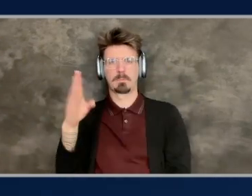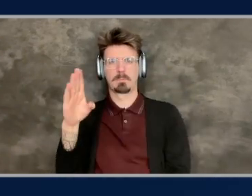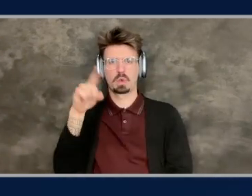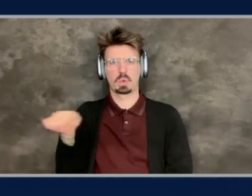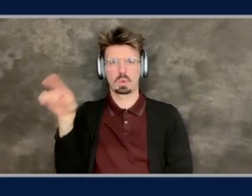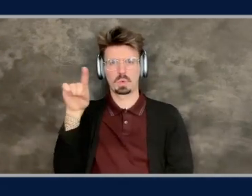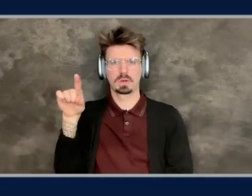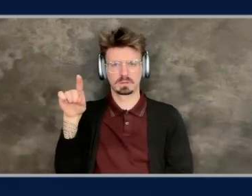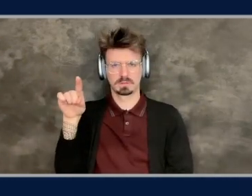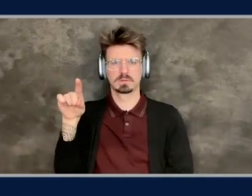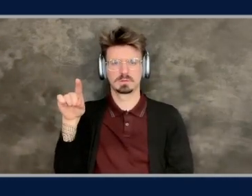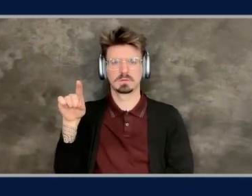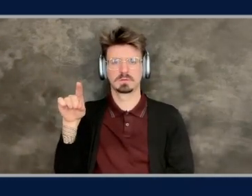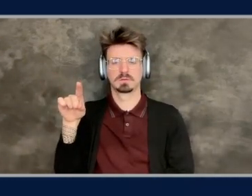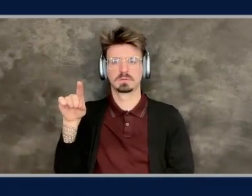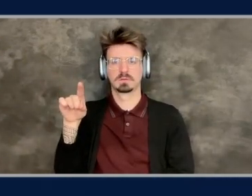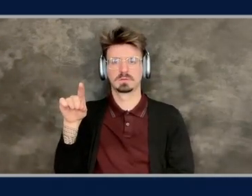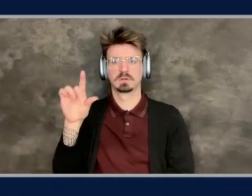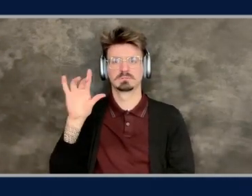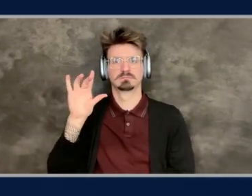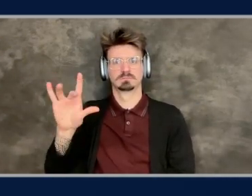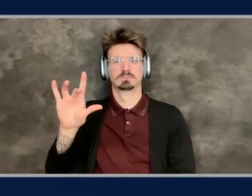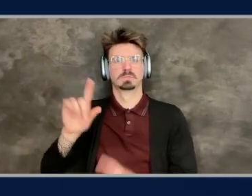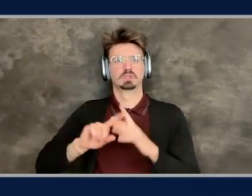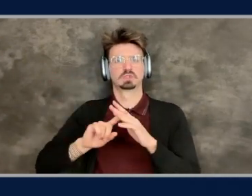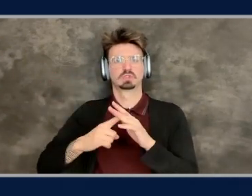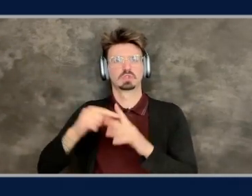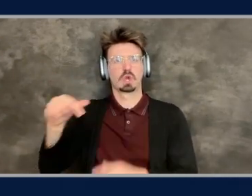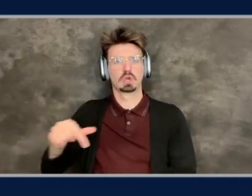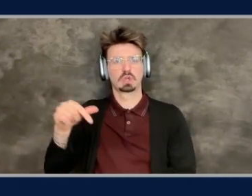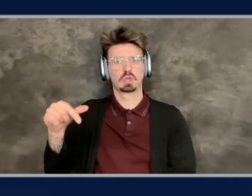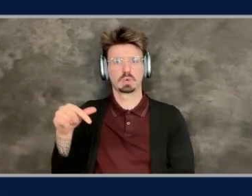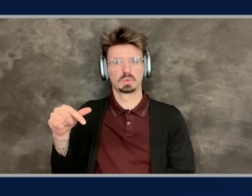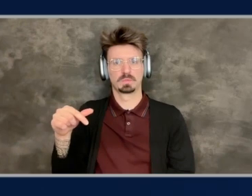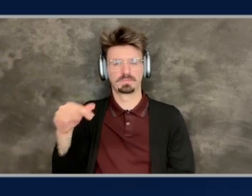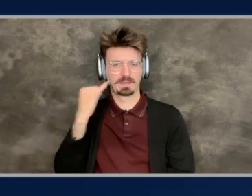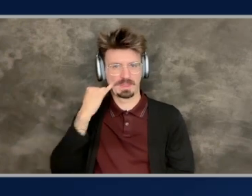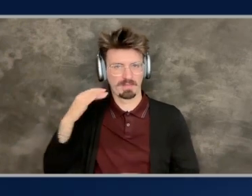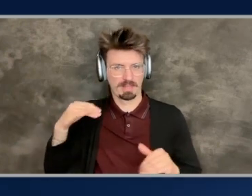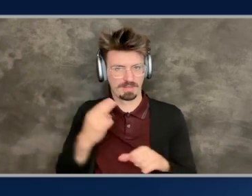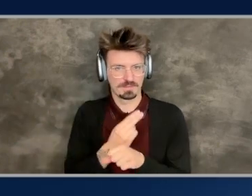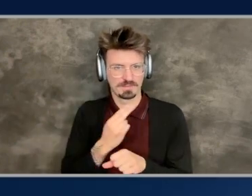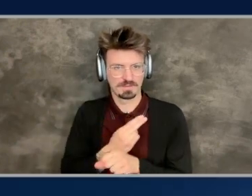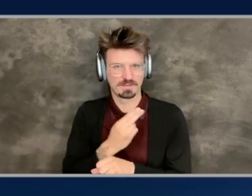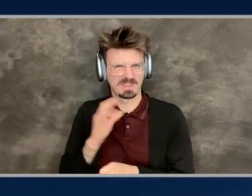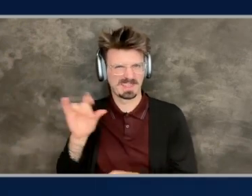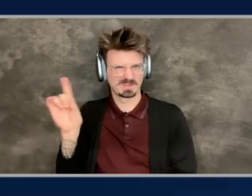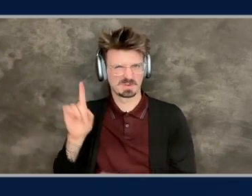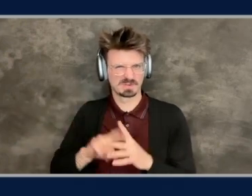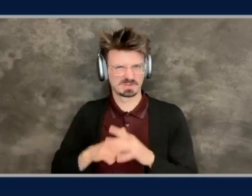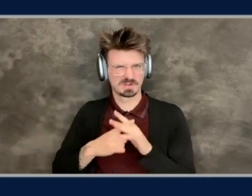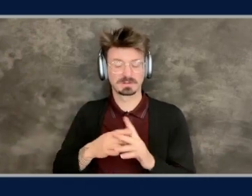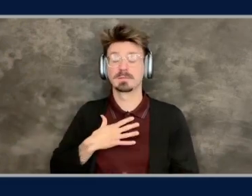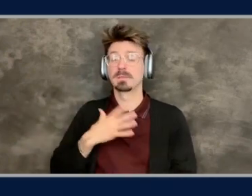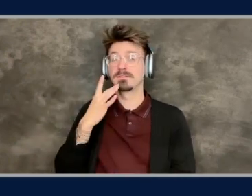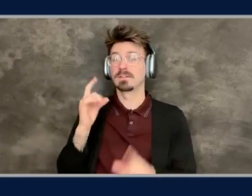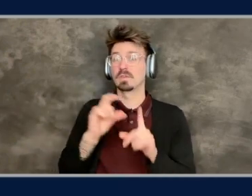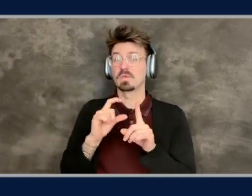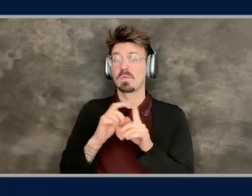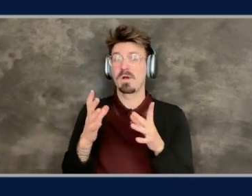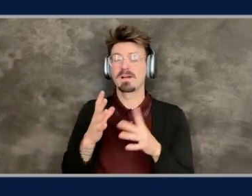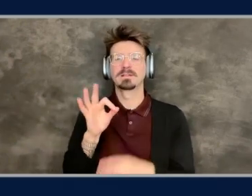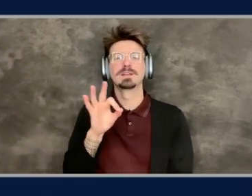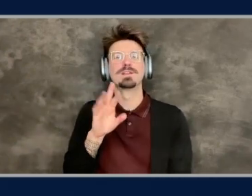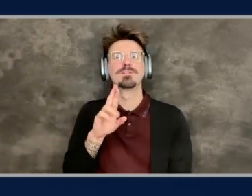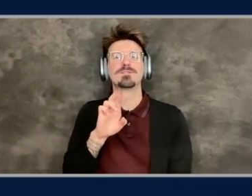to start Q for those who haven't actually used Q. I will also mention my favorite word here is this is free to get started with. So